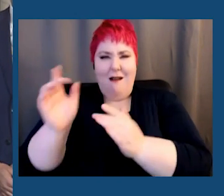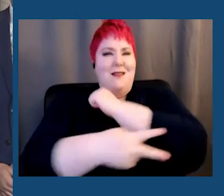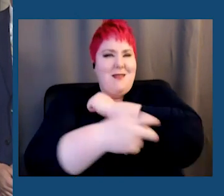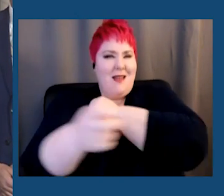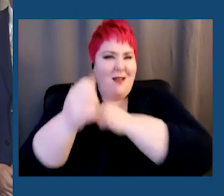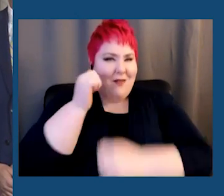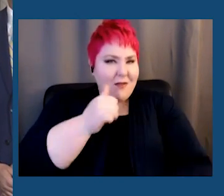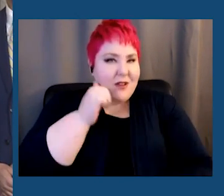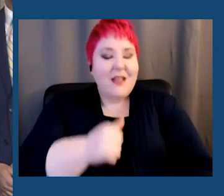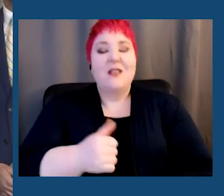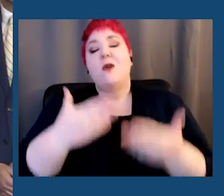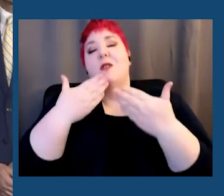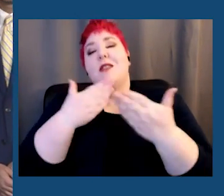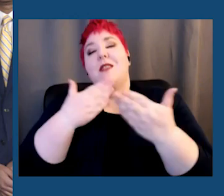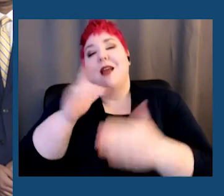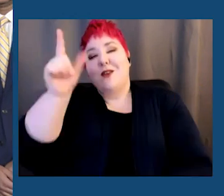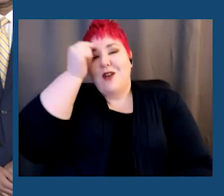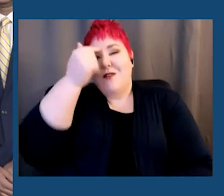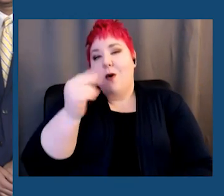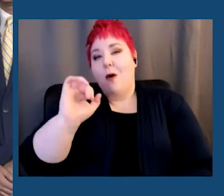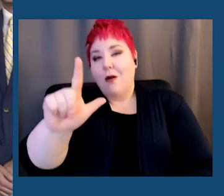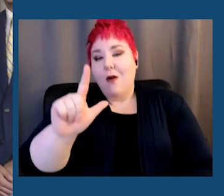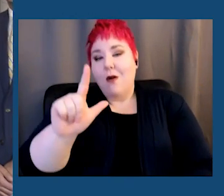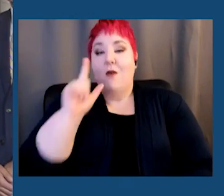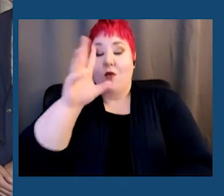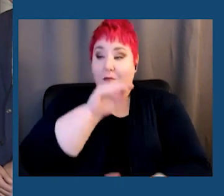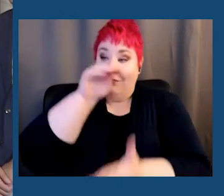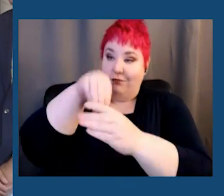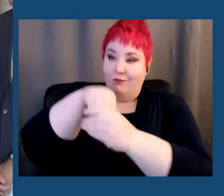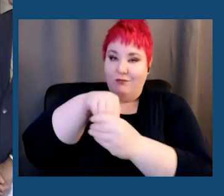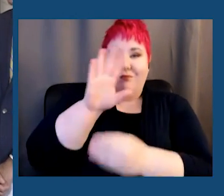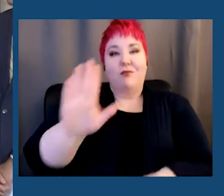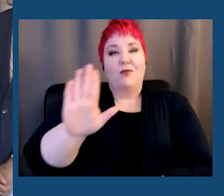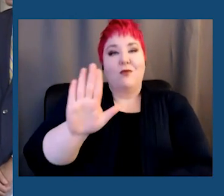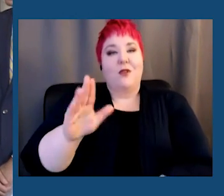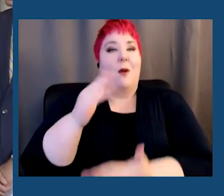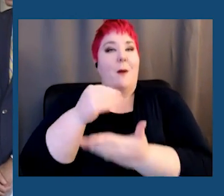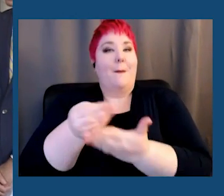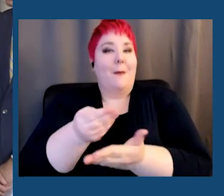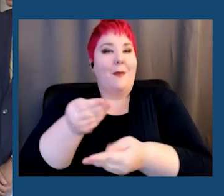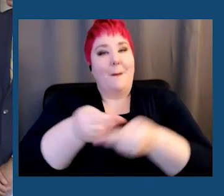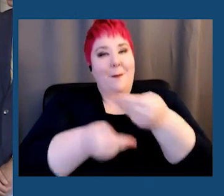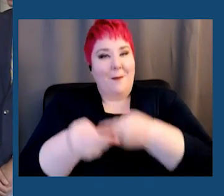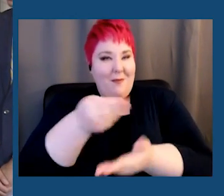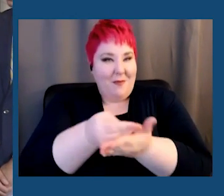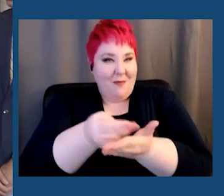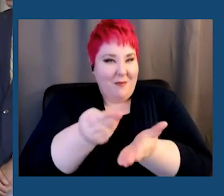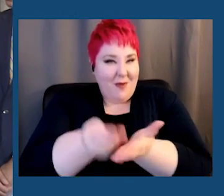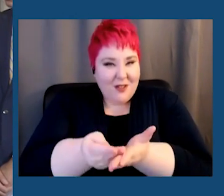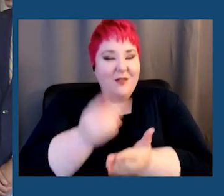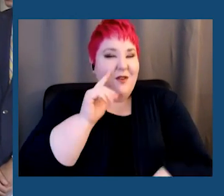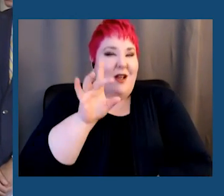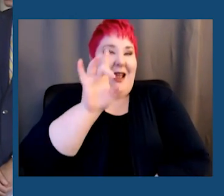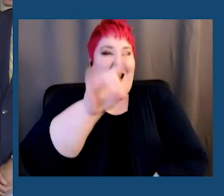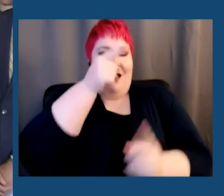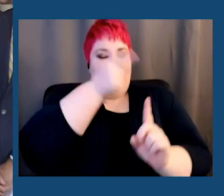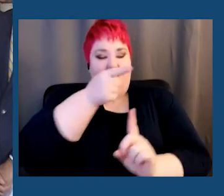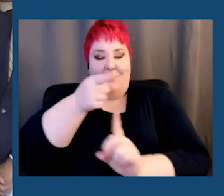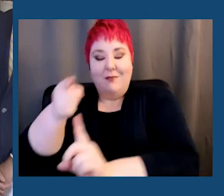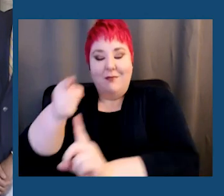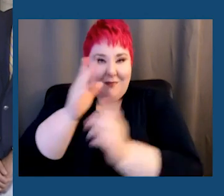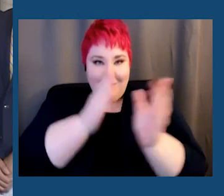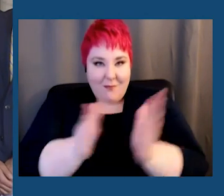for placing this issue in our budget proposal with a well-thought-out 8-point plan. Not only has retail